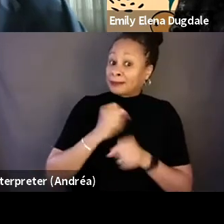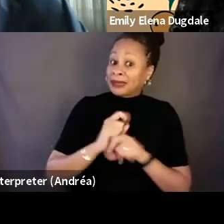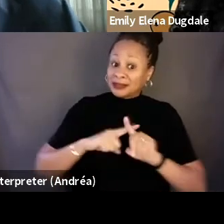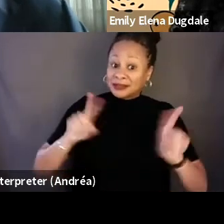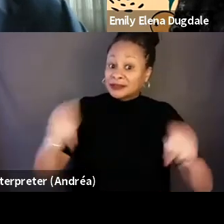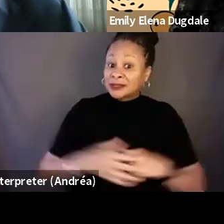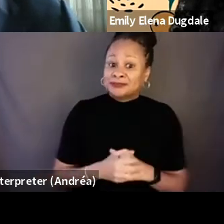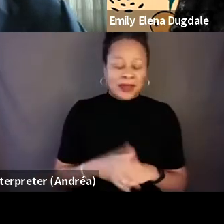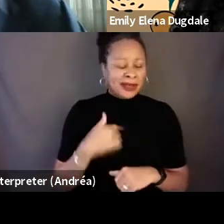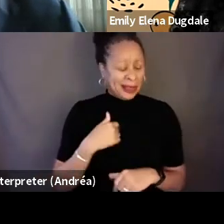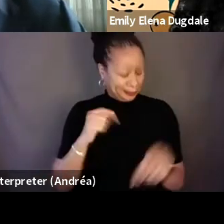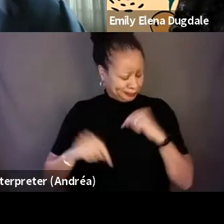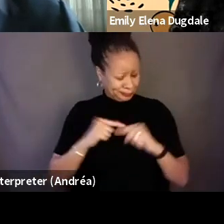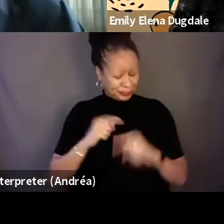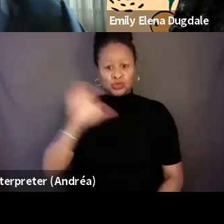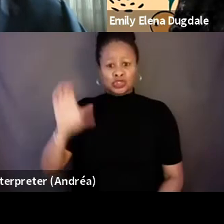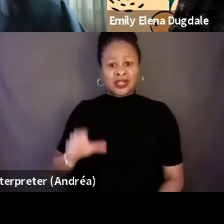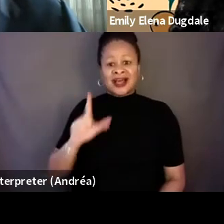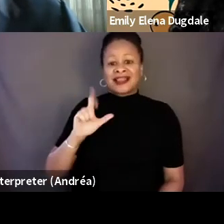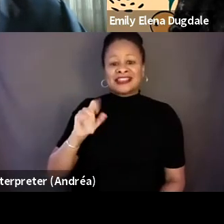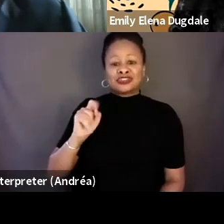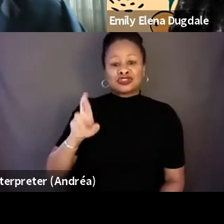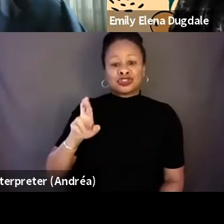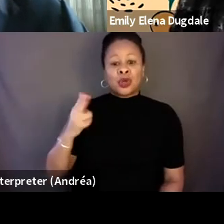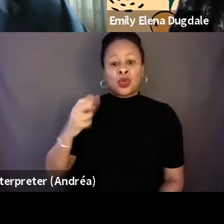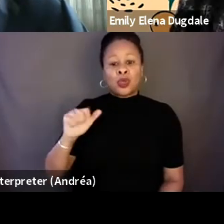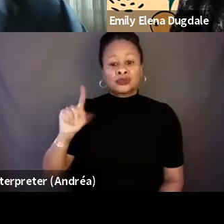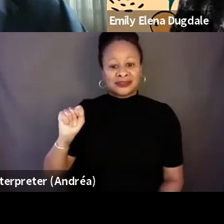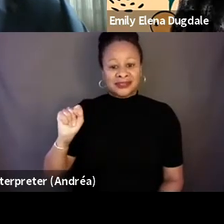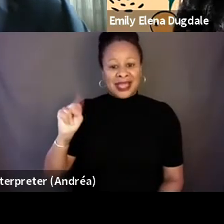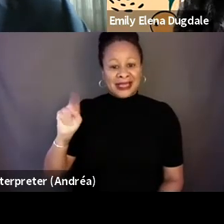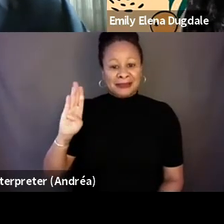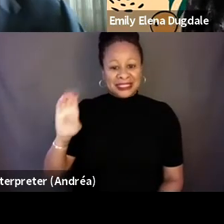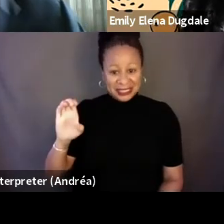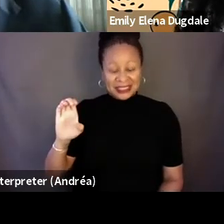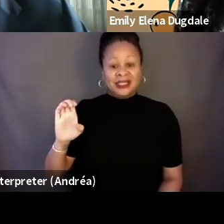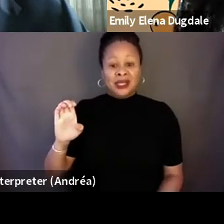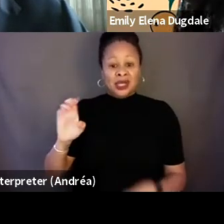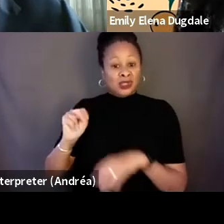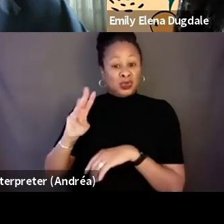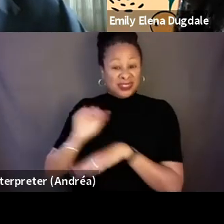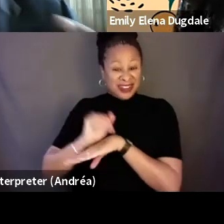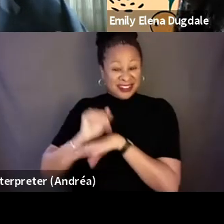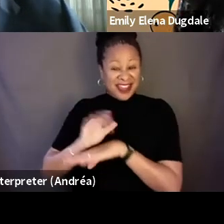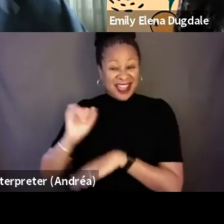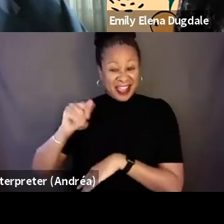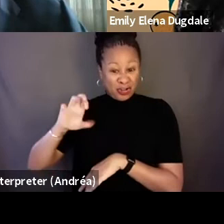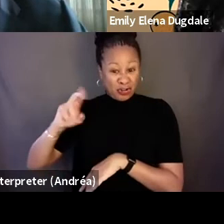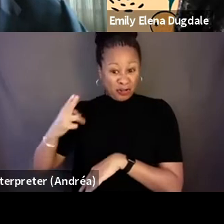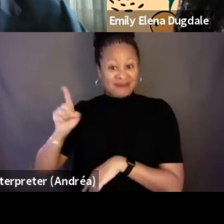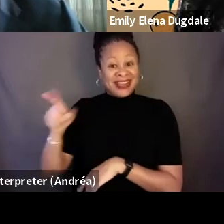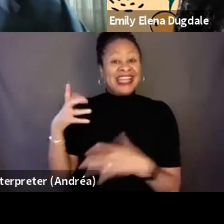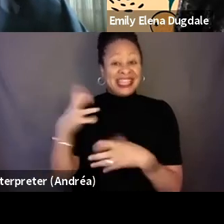to in Chicago, Lester Holt, NBC Nightly News anchor. He got his job because the CBS station